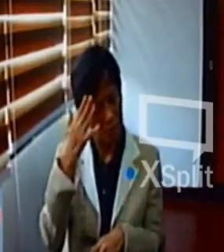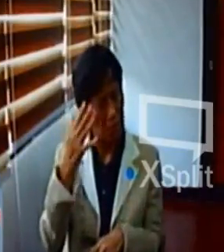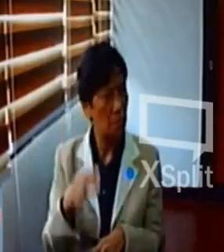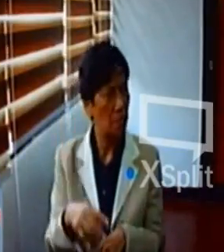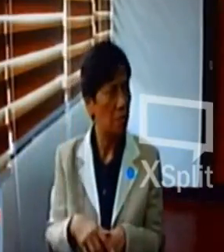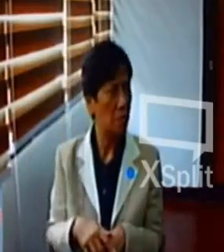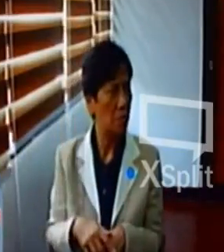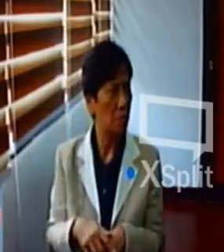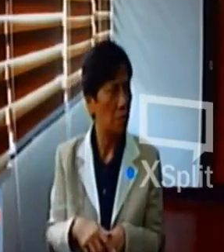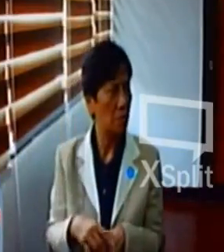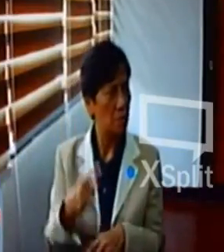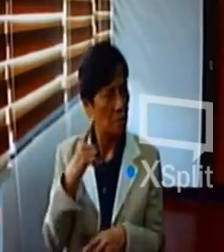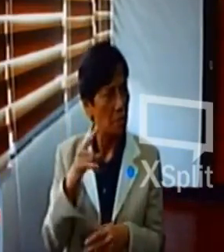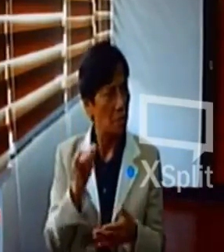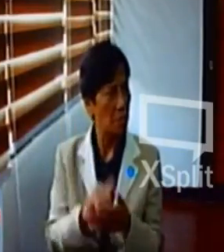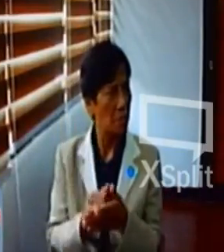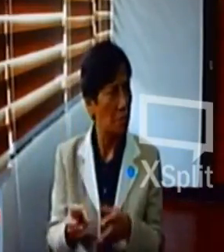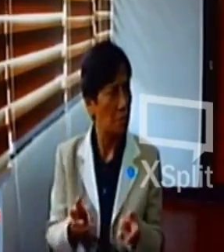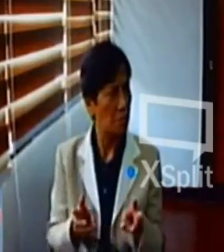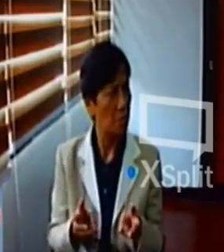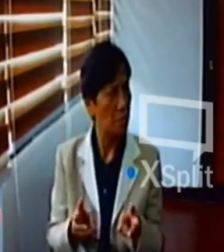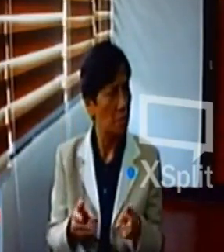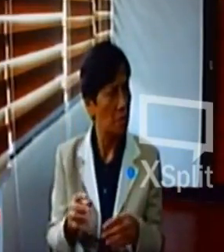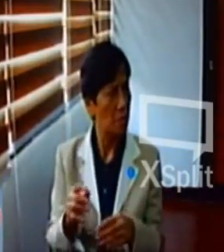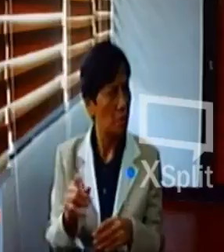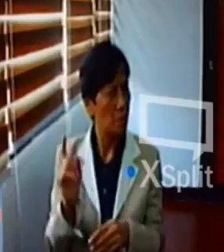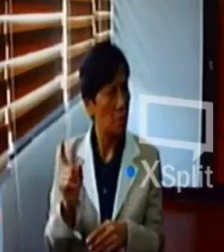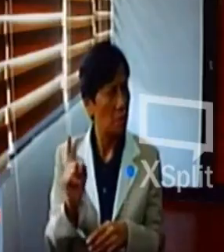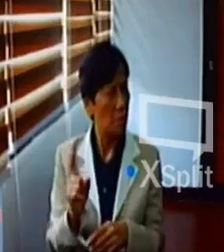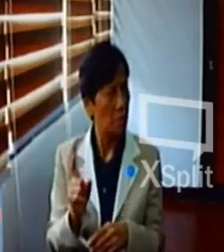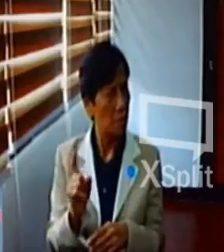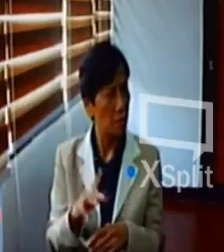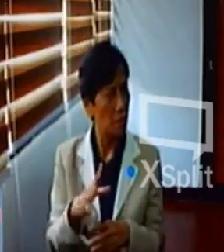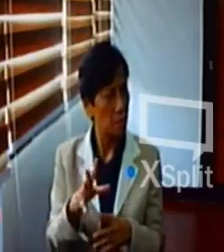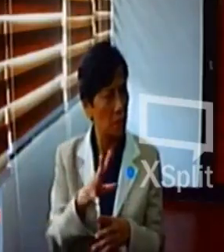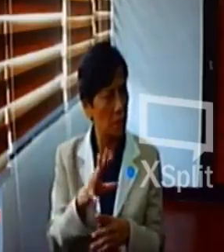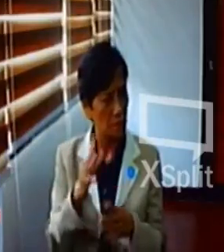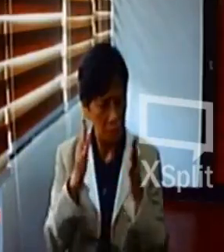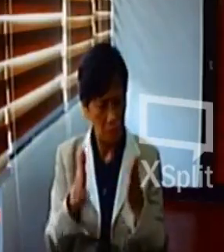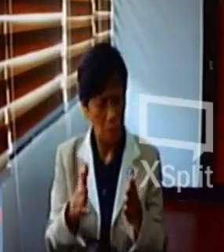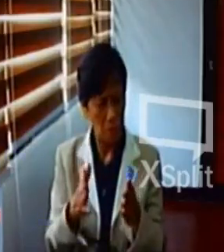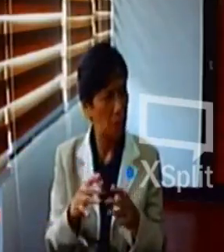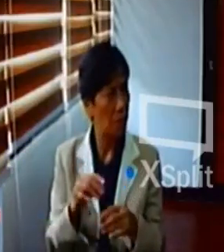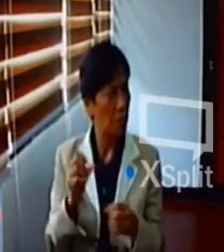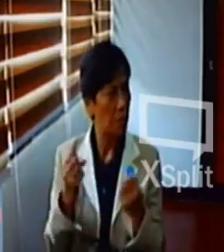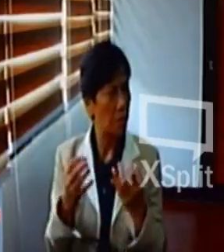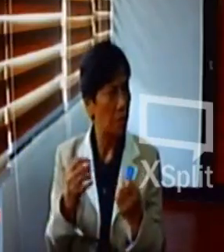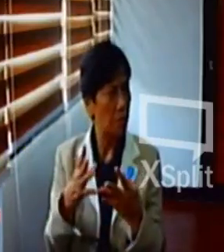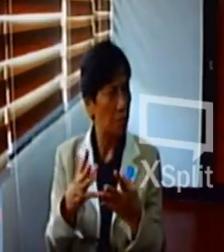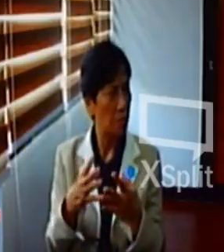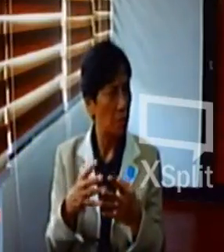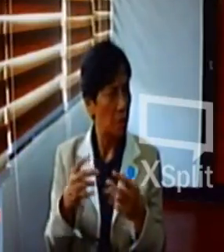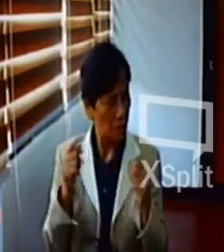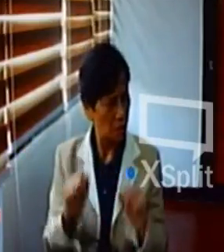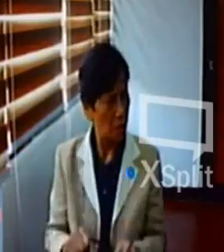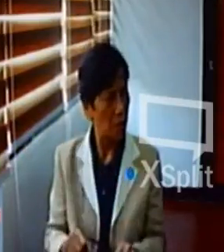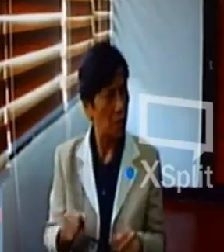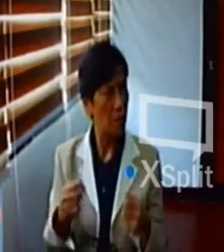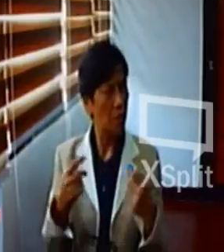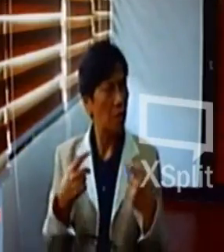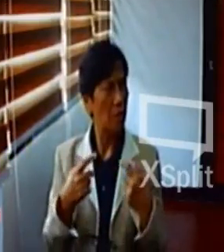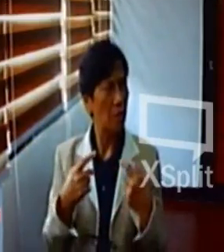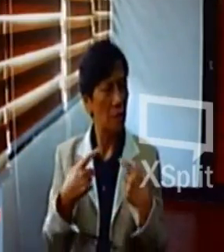the case. We're just really endowed with a lot of species. But if we can maybe have a time machine and go back like 50 years